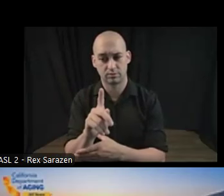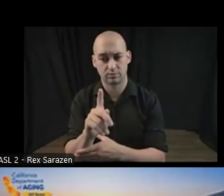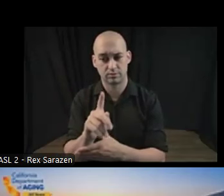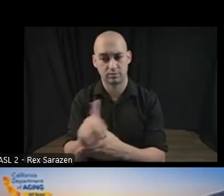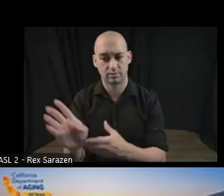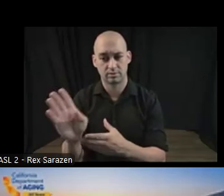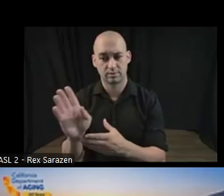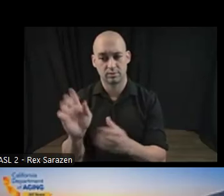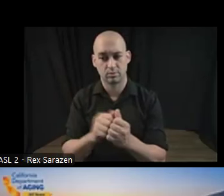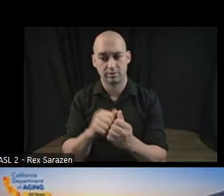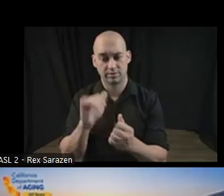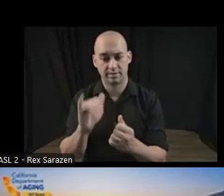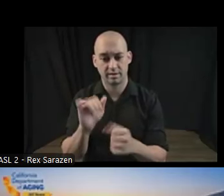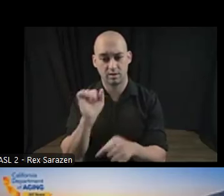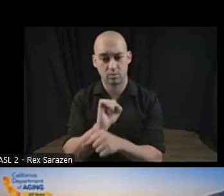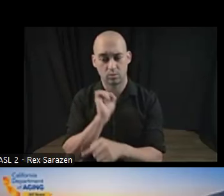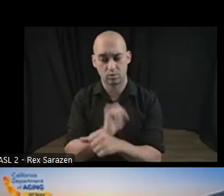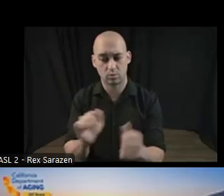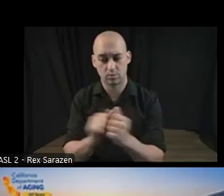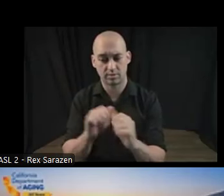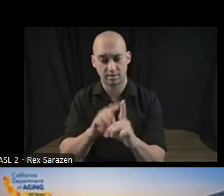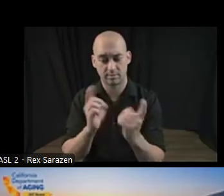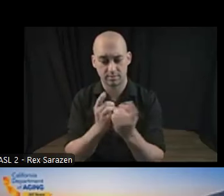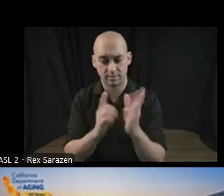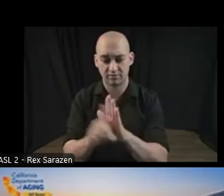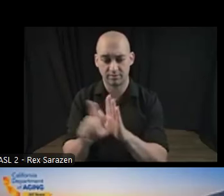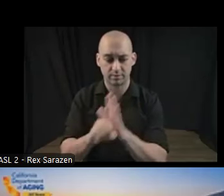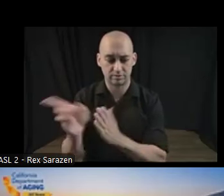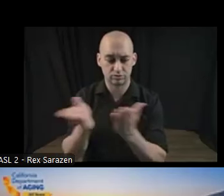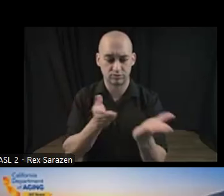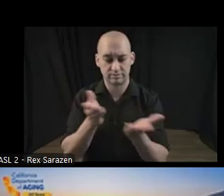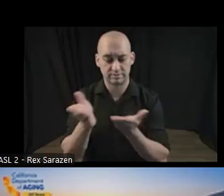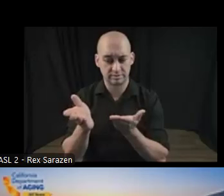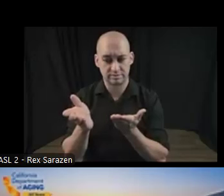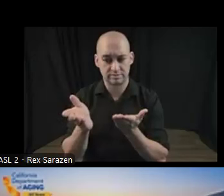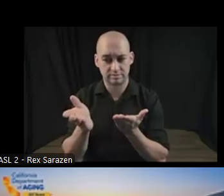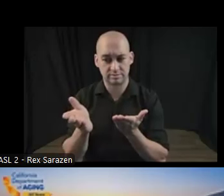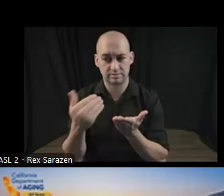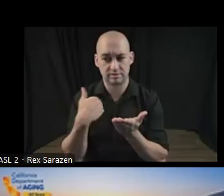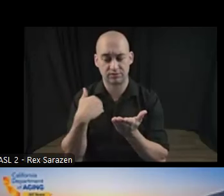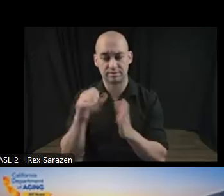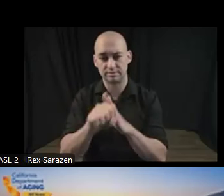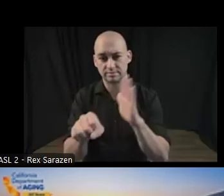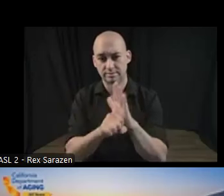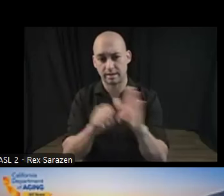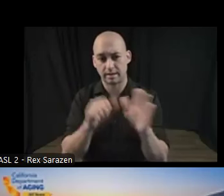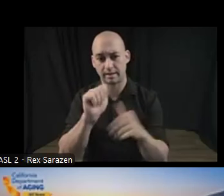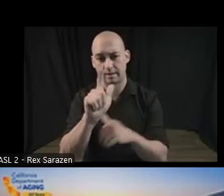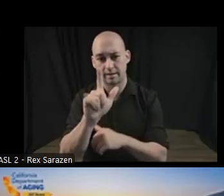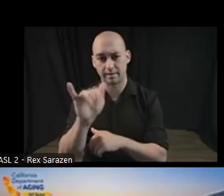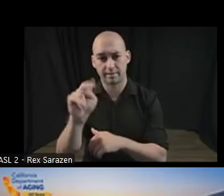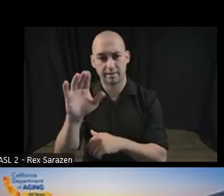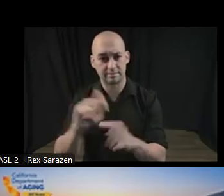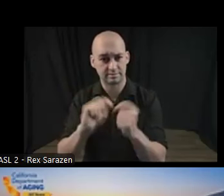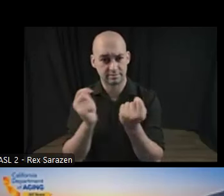we're working with the Department of Developmental Services, and we have a state alliance team. So all that being said,